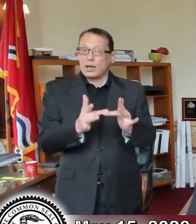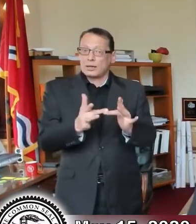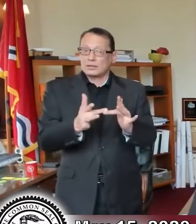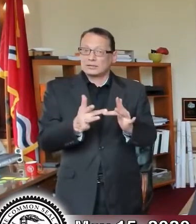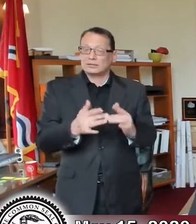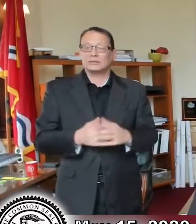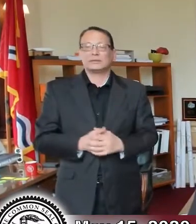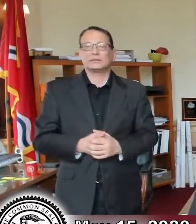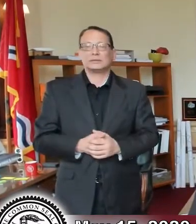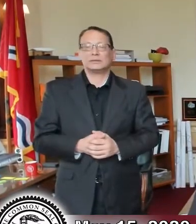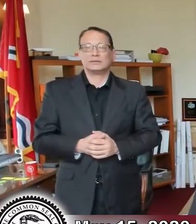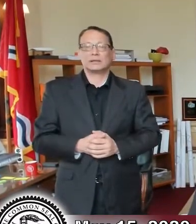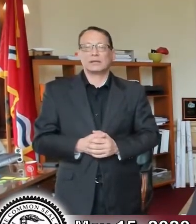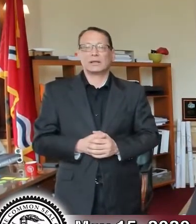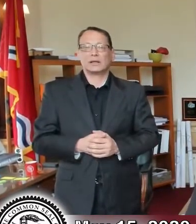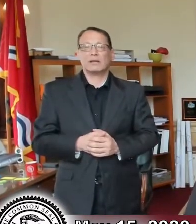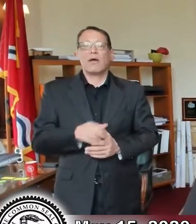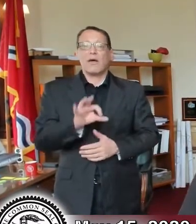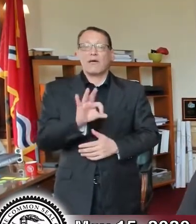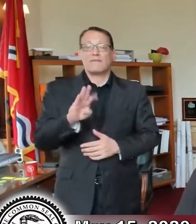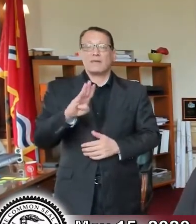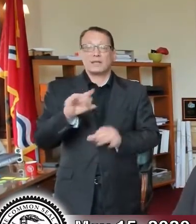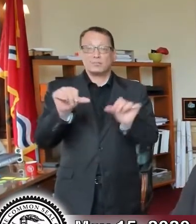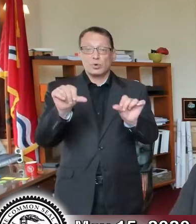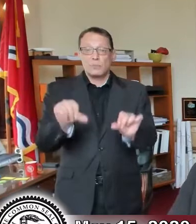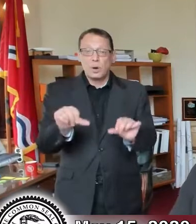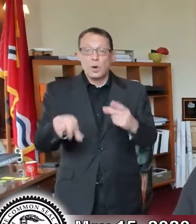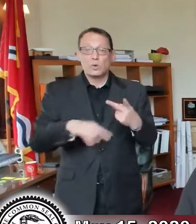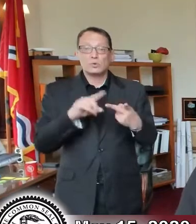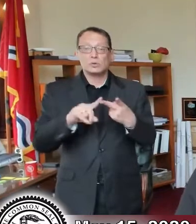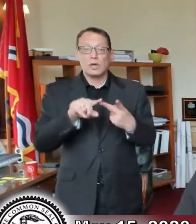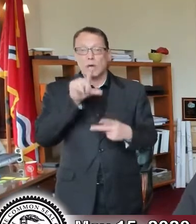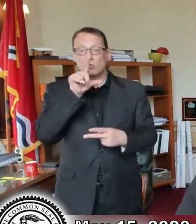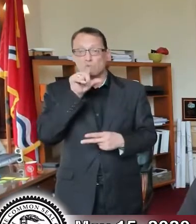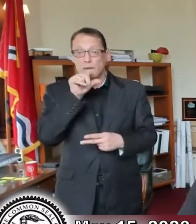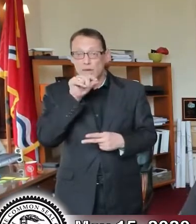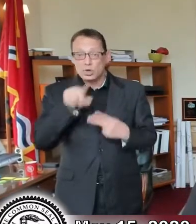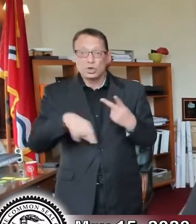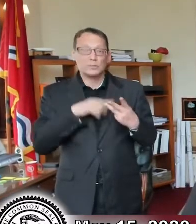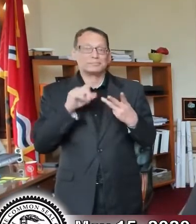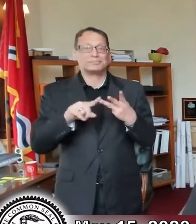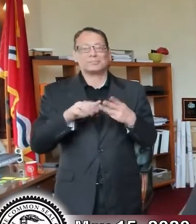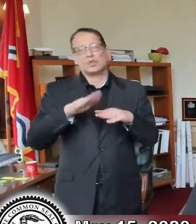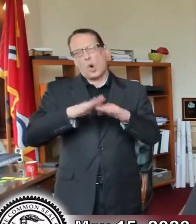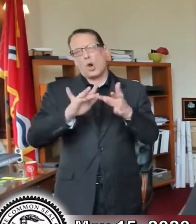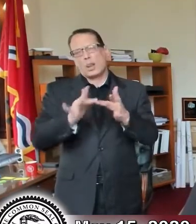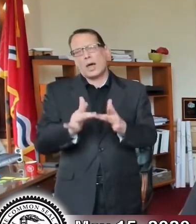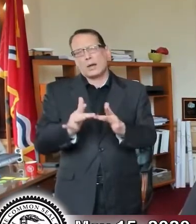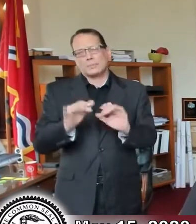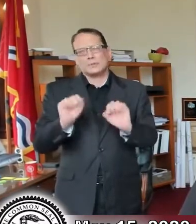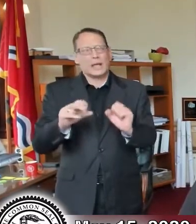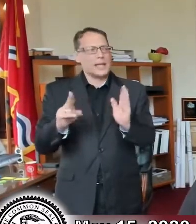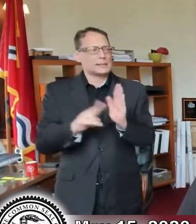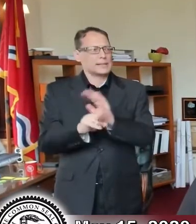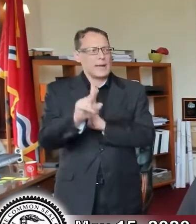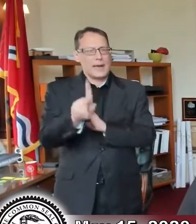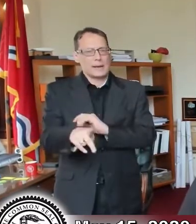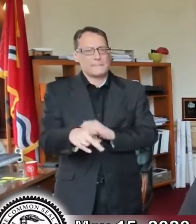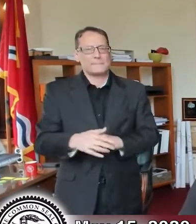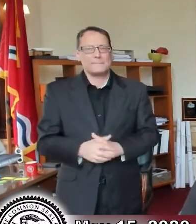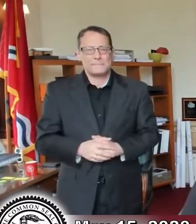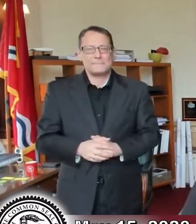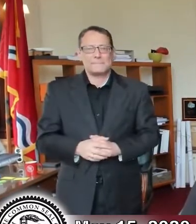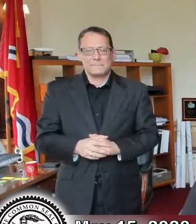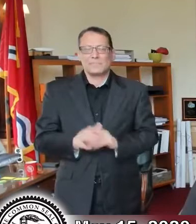our, it's on our Facebook post, it's on our Twitter post, it's online. So you can still sign up for that if you want and pick up a